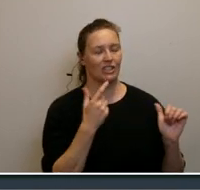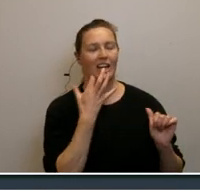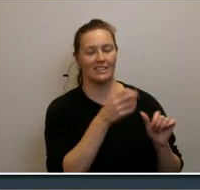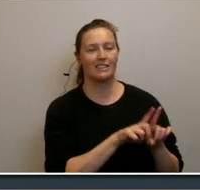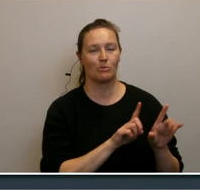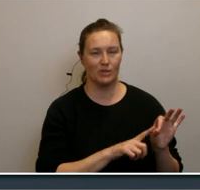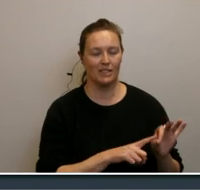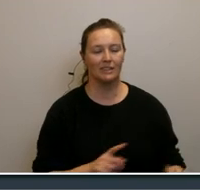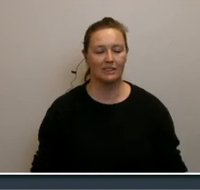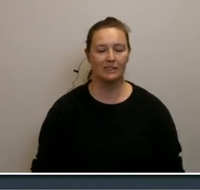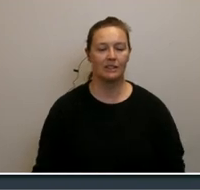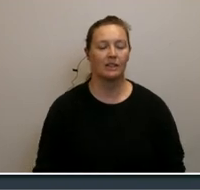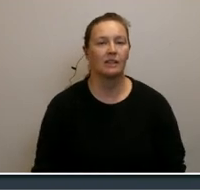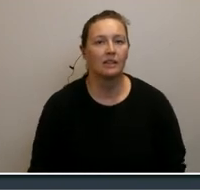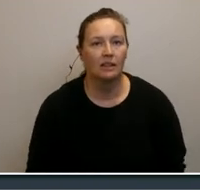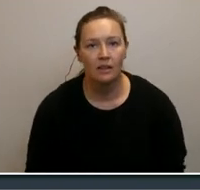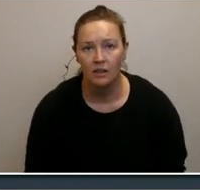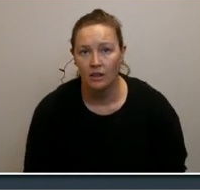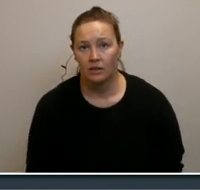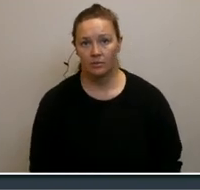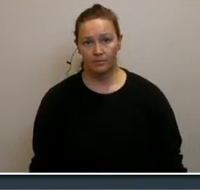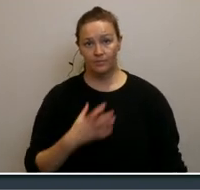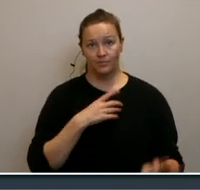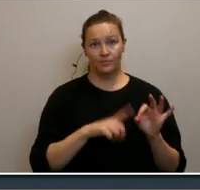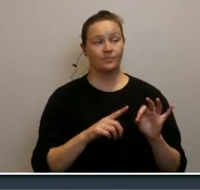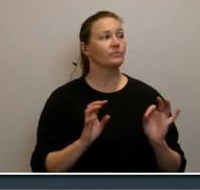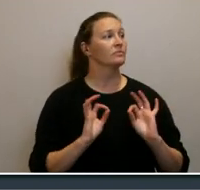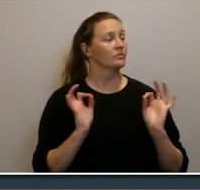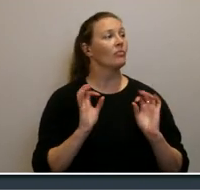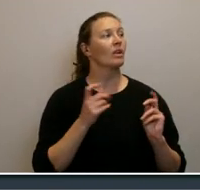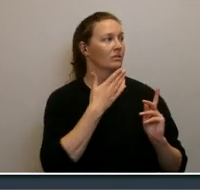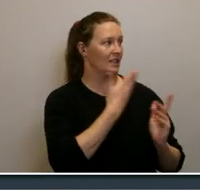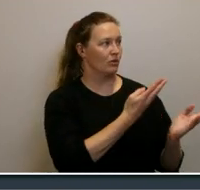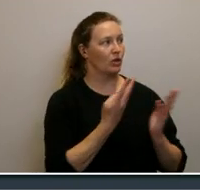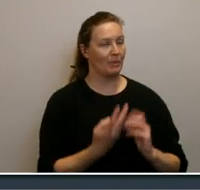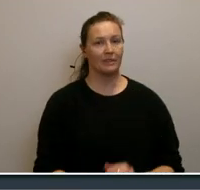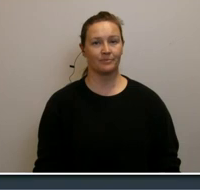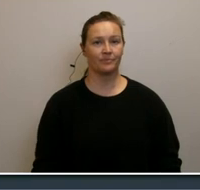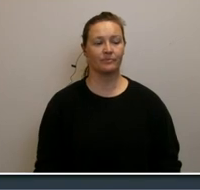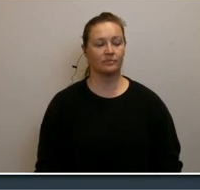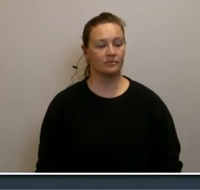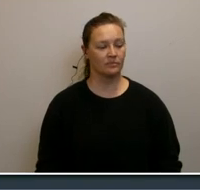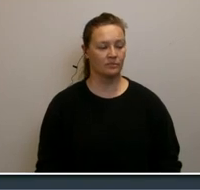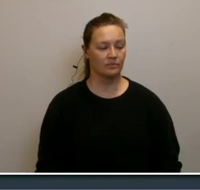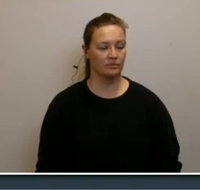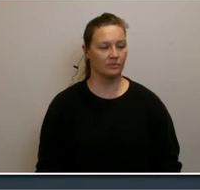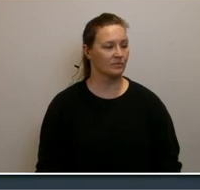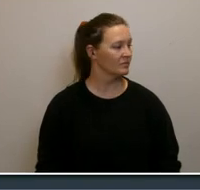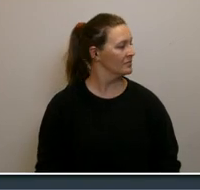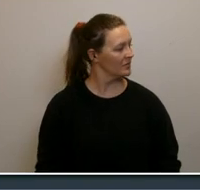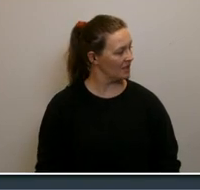Okay. Any further questions? Thank you all very much for coming today. Thank you.